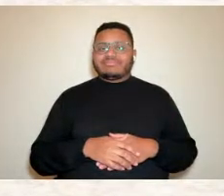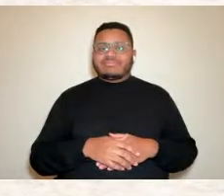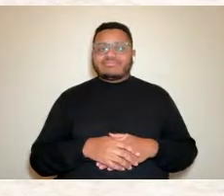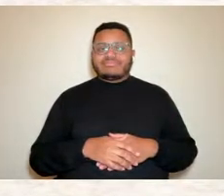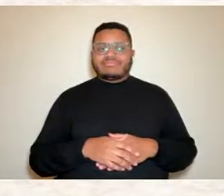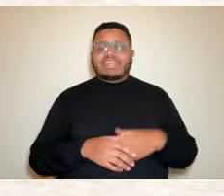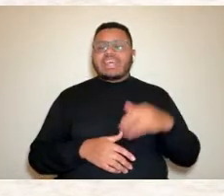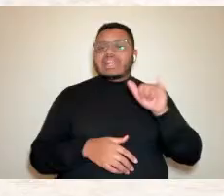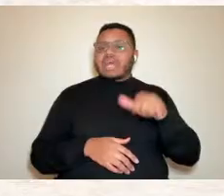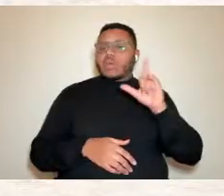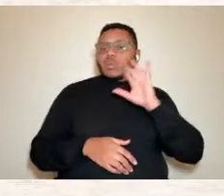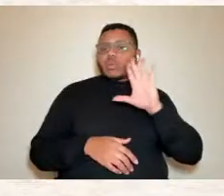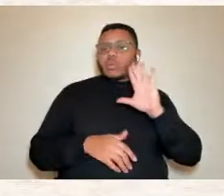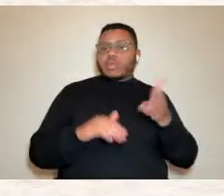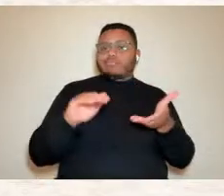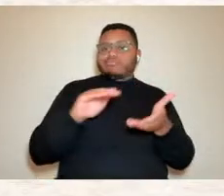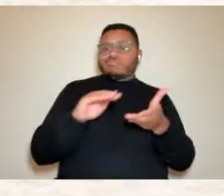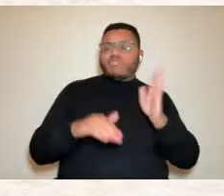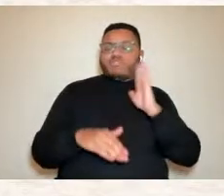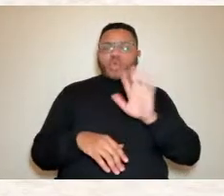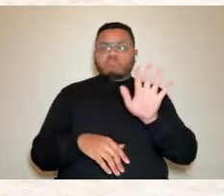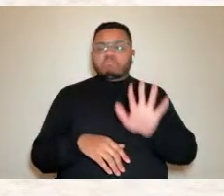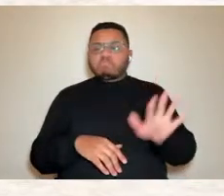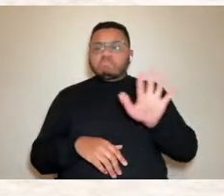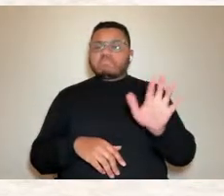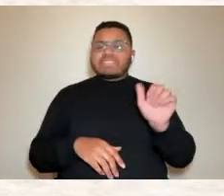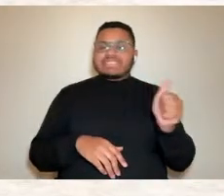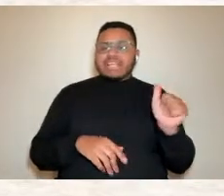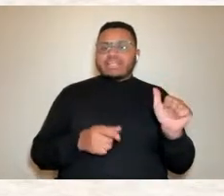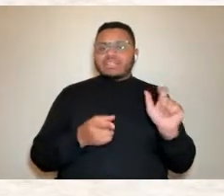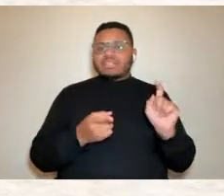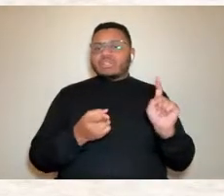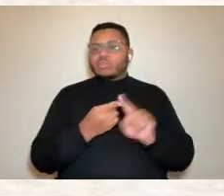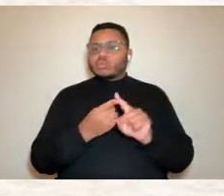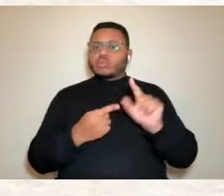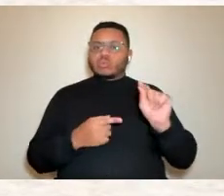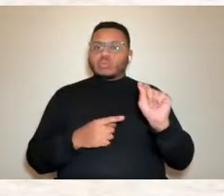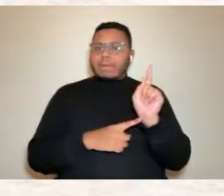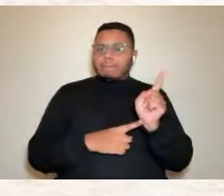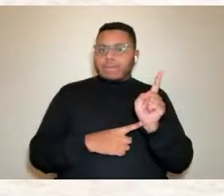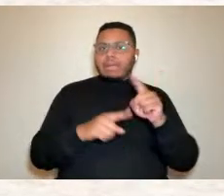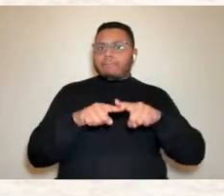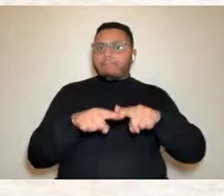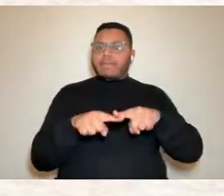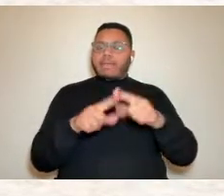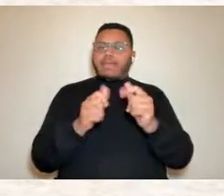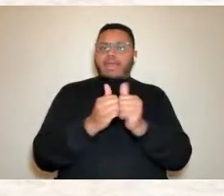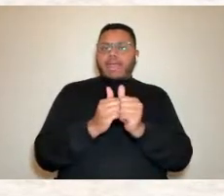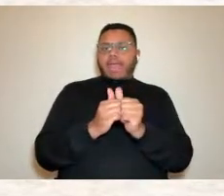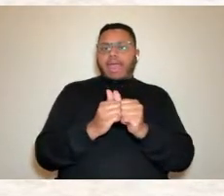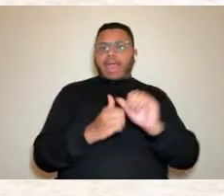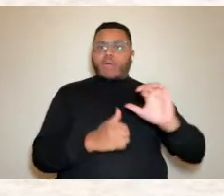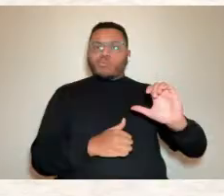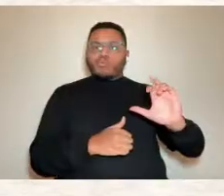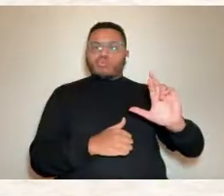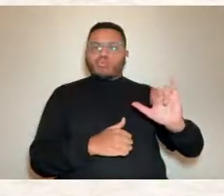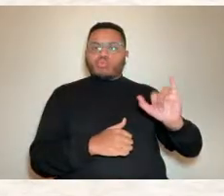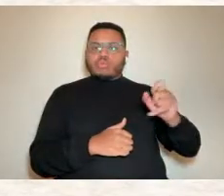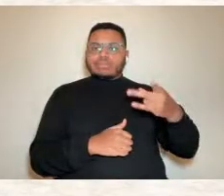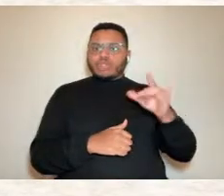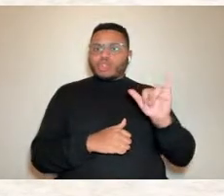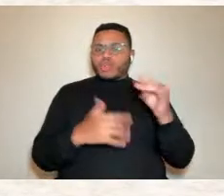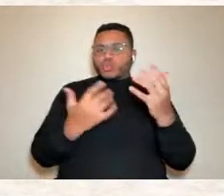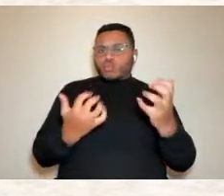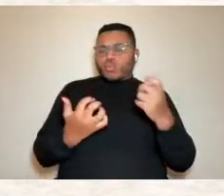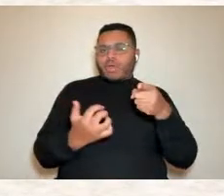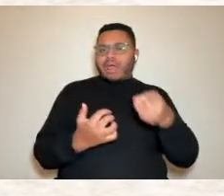That is going to bake for about 10 to 20 minutes, depending upon how crispy you like your tofu.